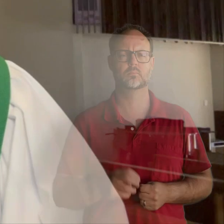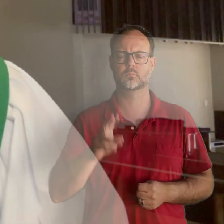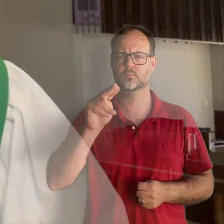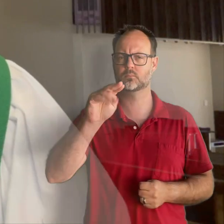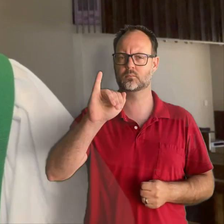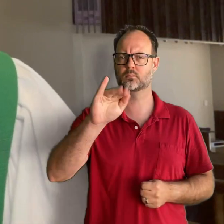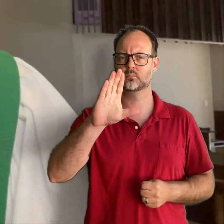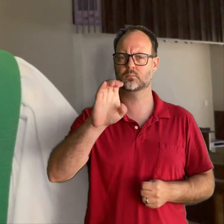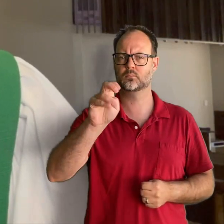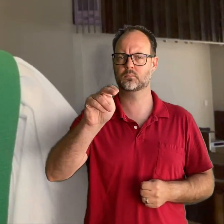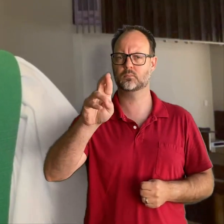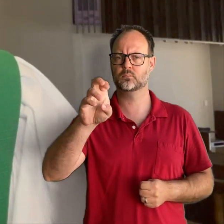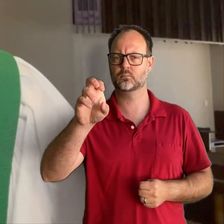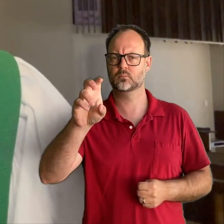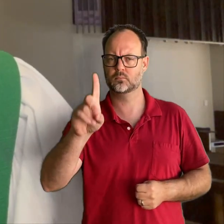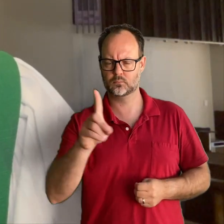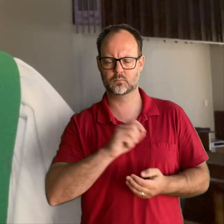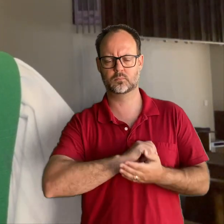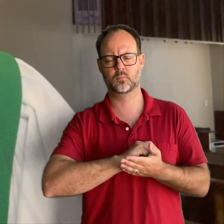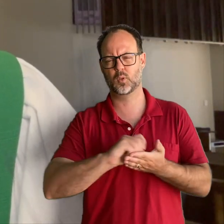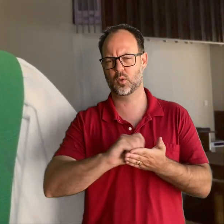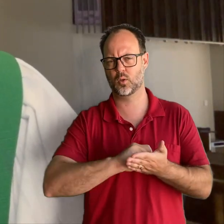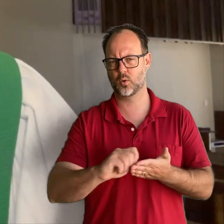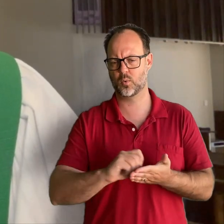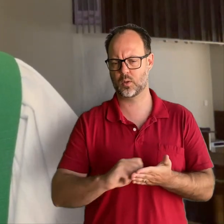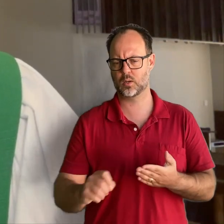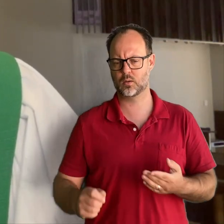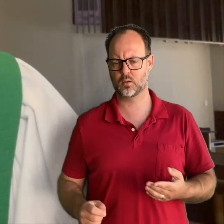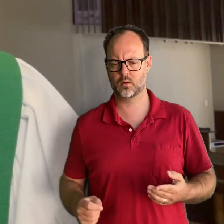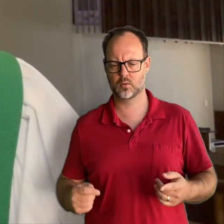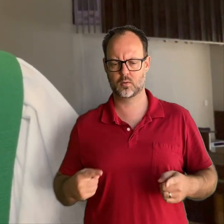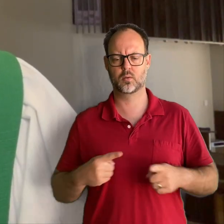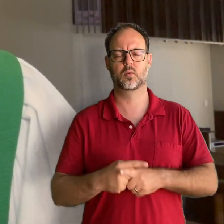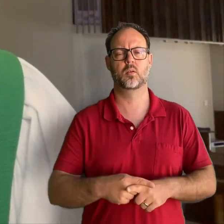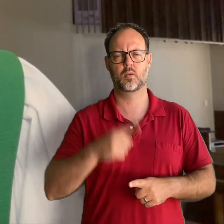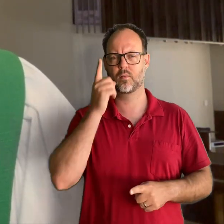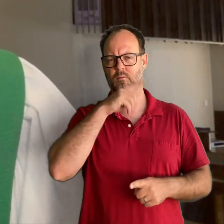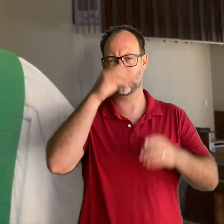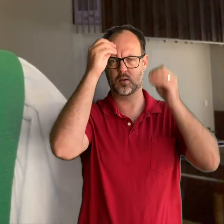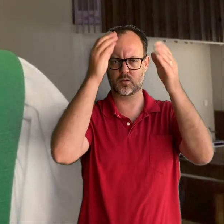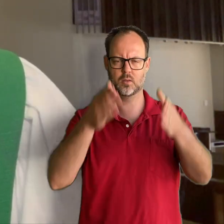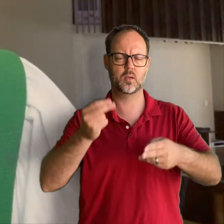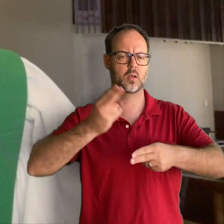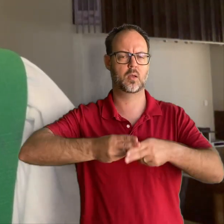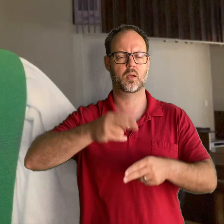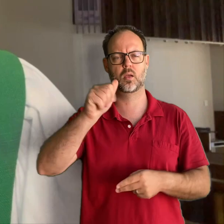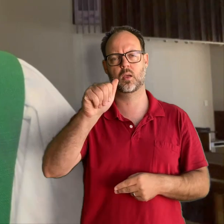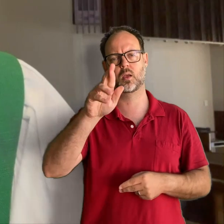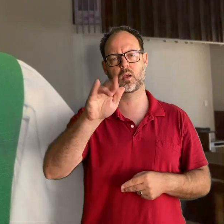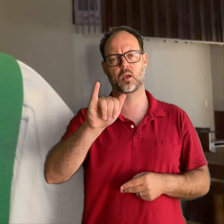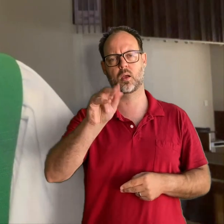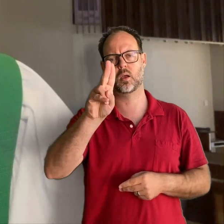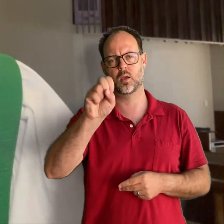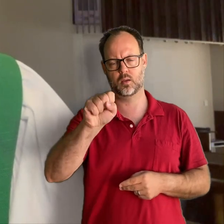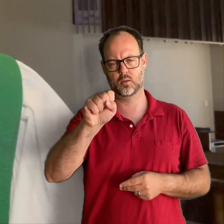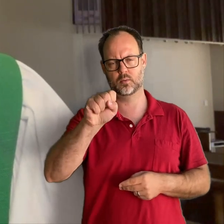The Nicene Creed was written to combat a false teacher named